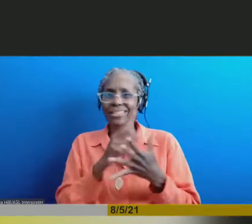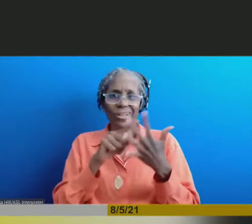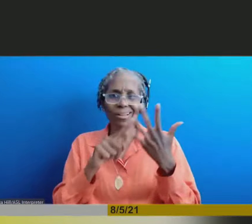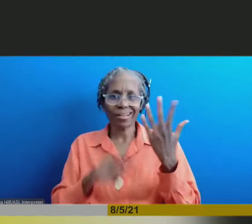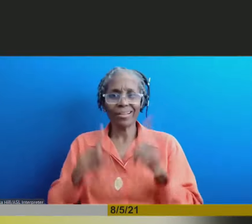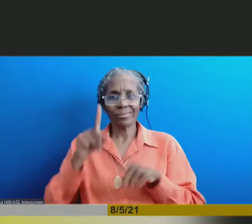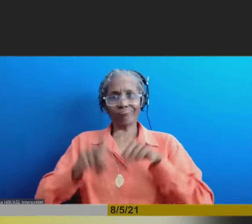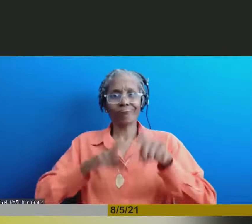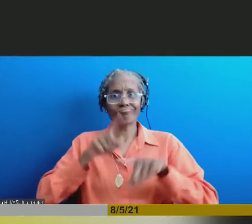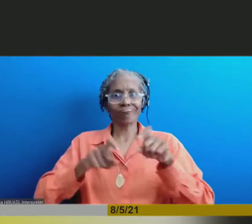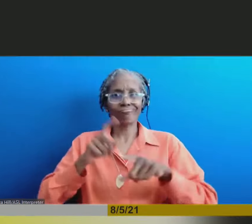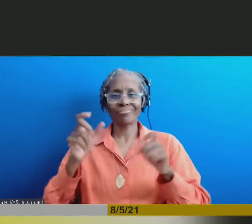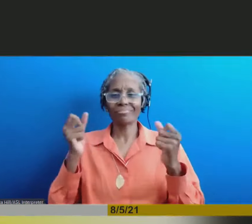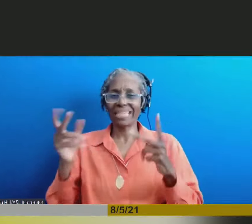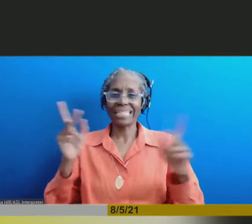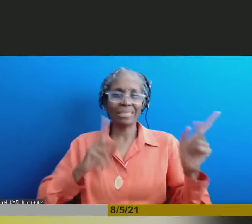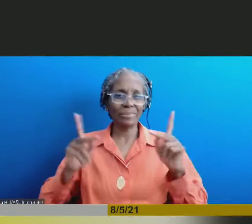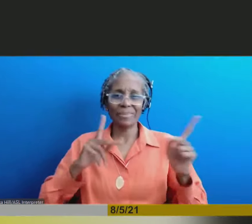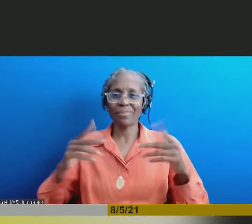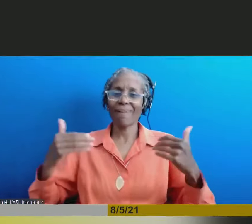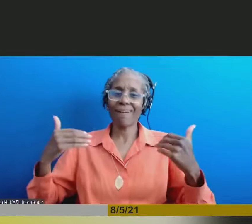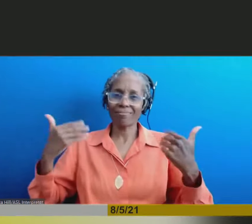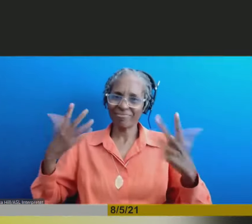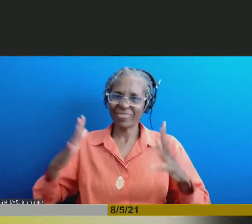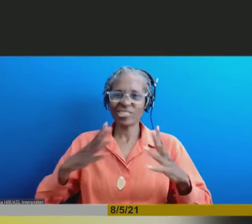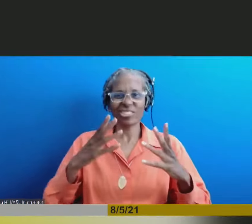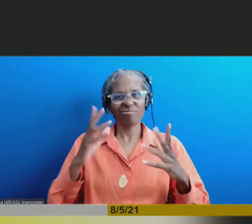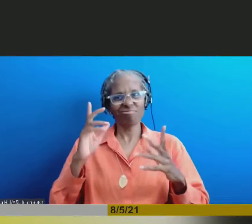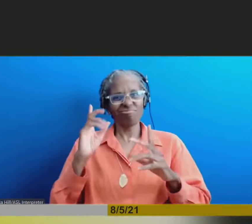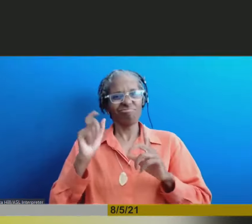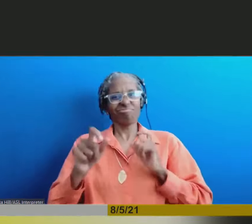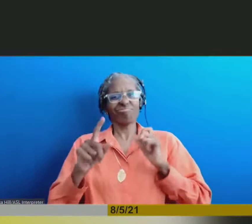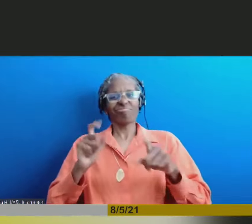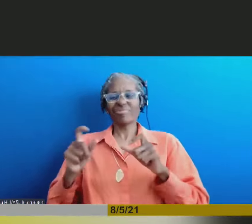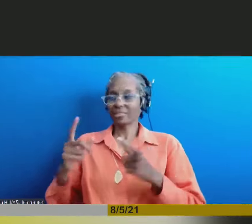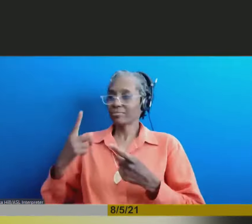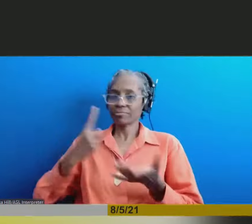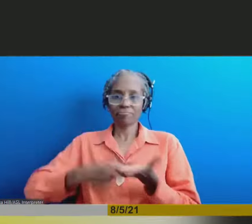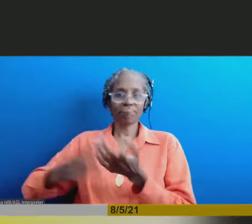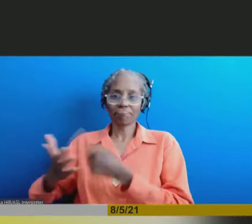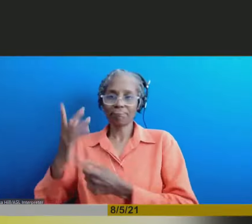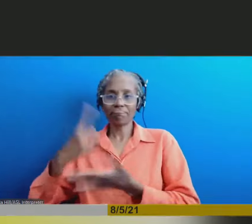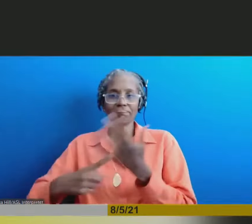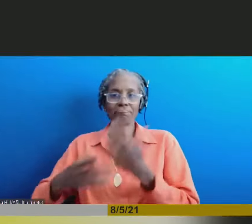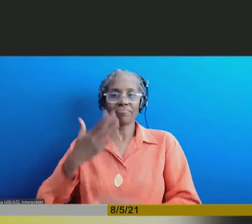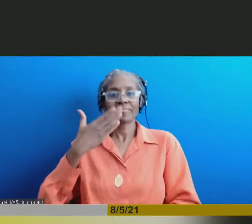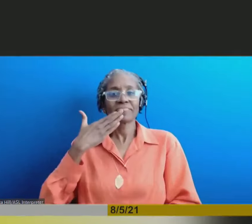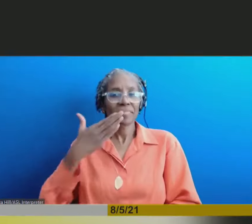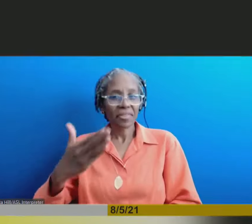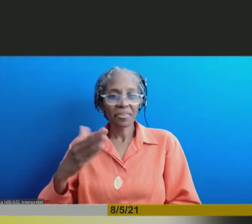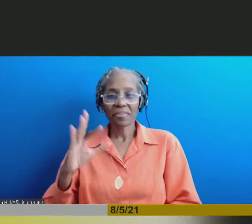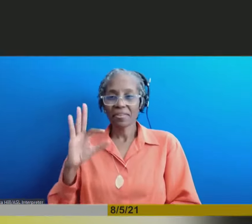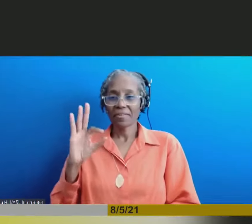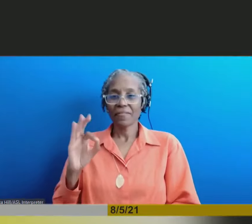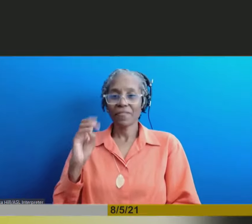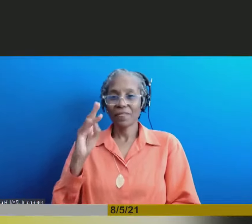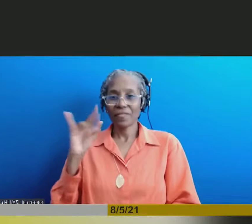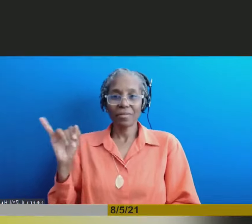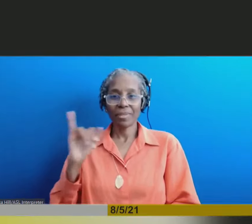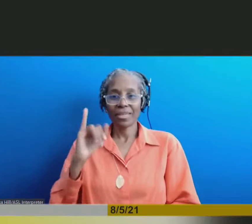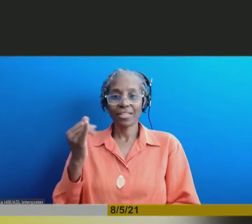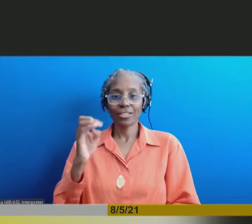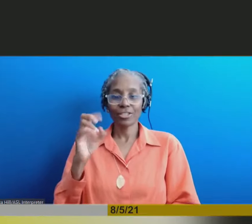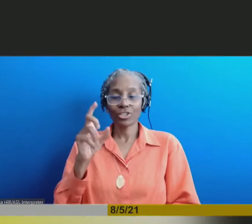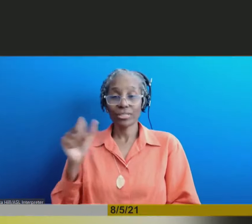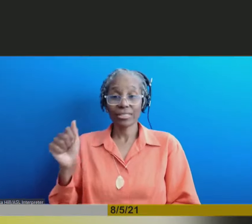all have that they've been fielding in the community. So thank you, Femi and Jessica. So now I'm going to